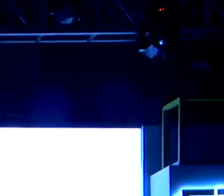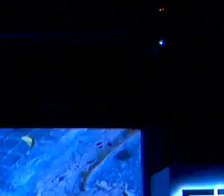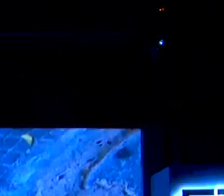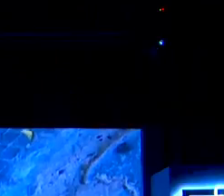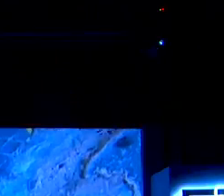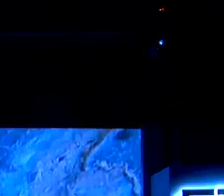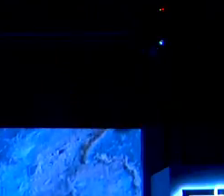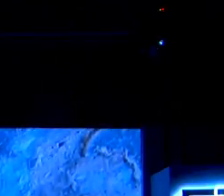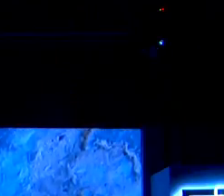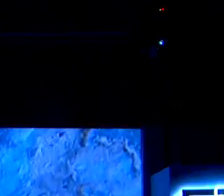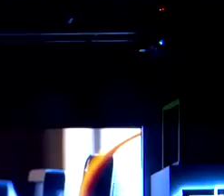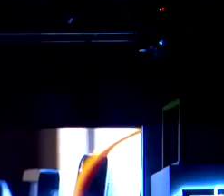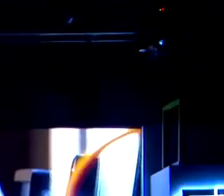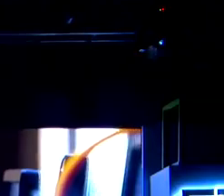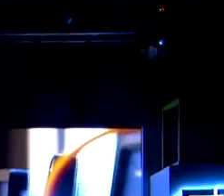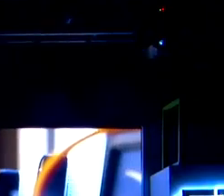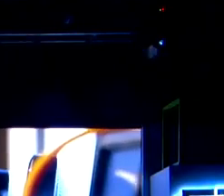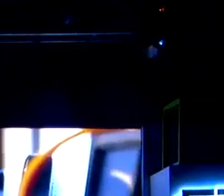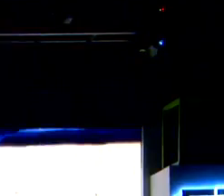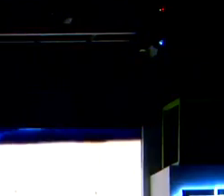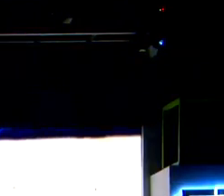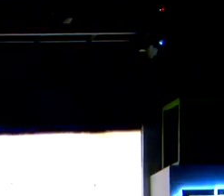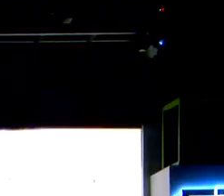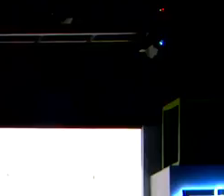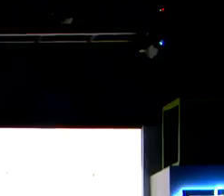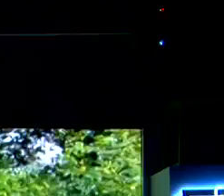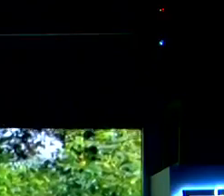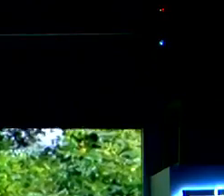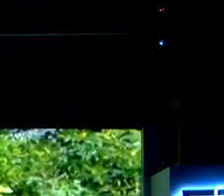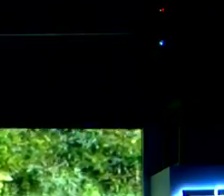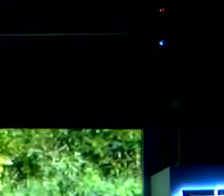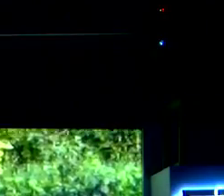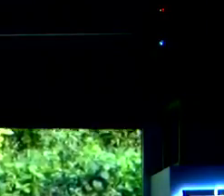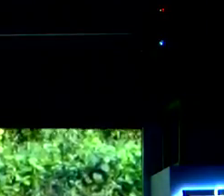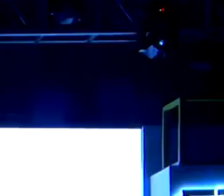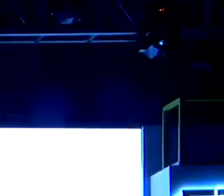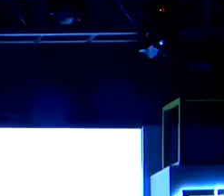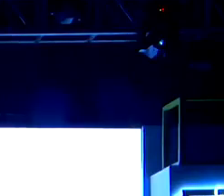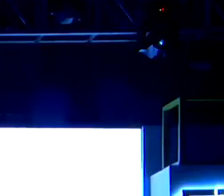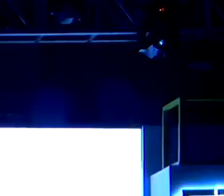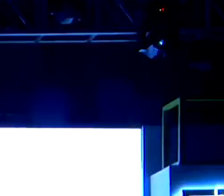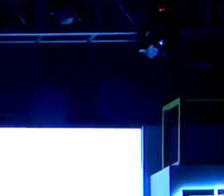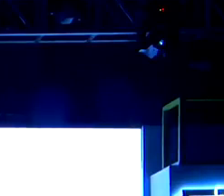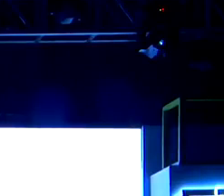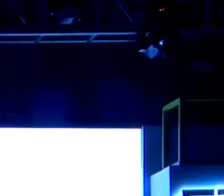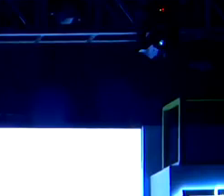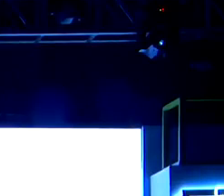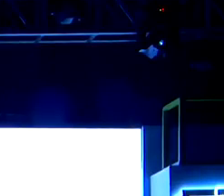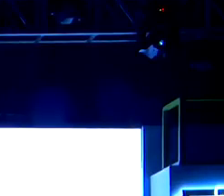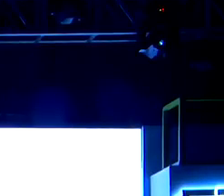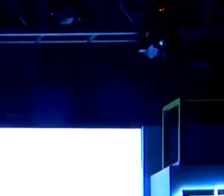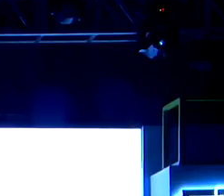country for 7 crore people. I believe it can do that. And that's why I started Voice of SAP 2 years